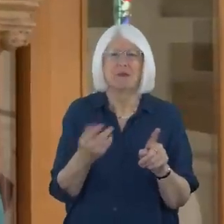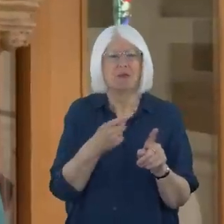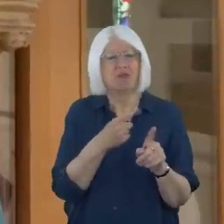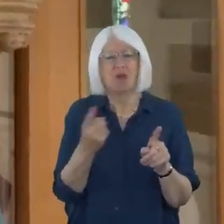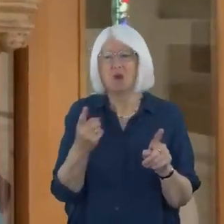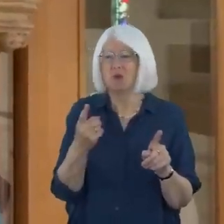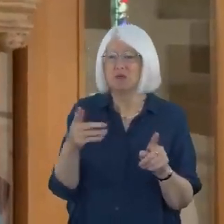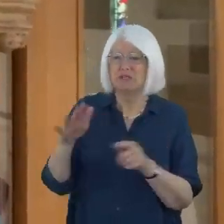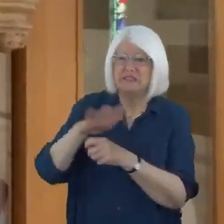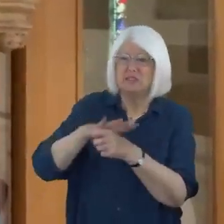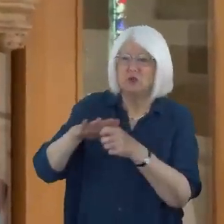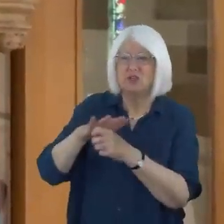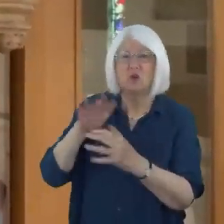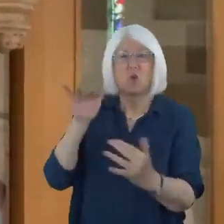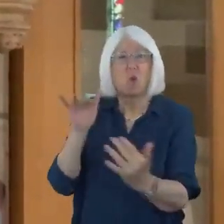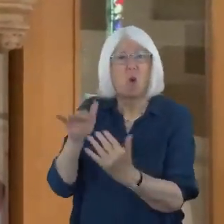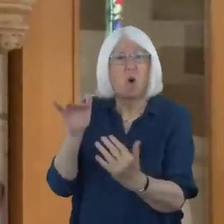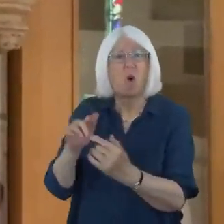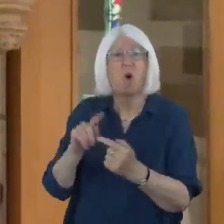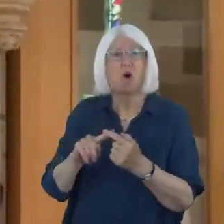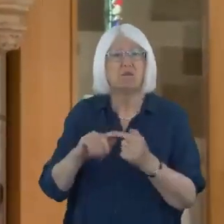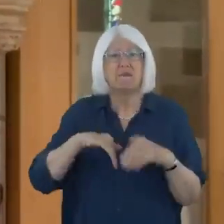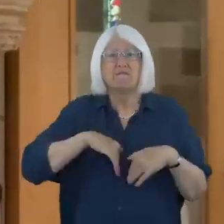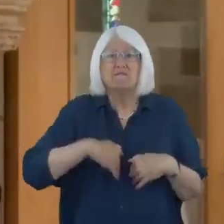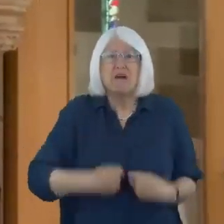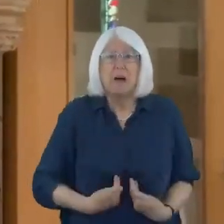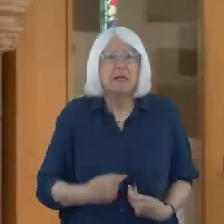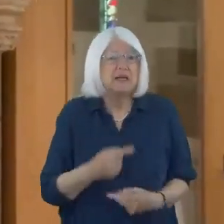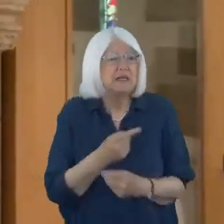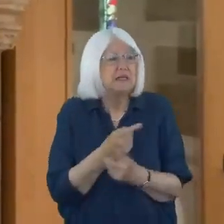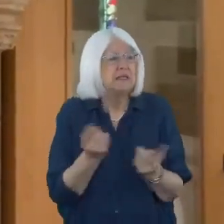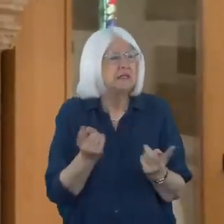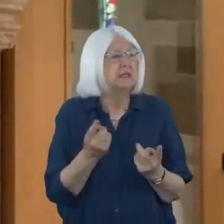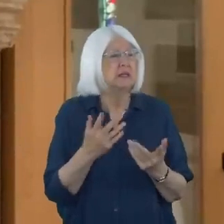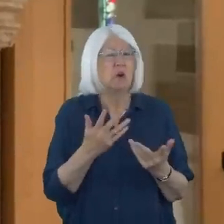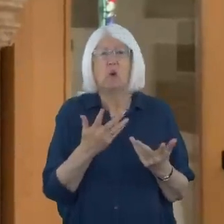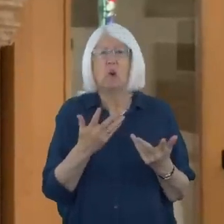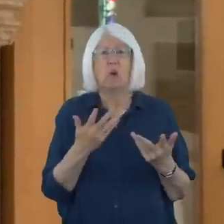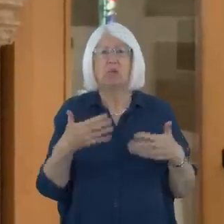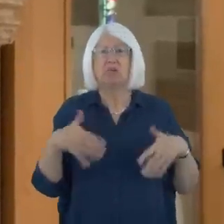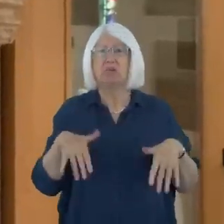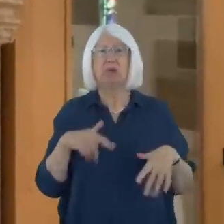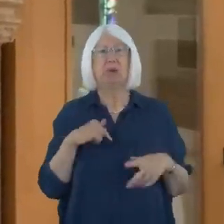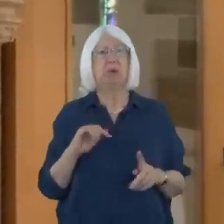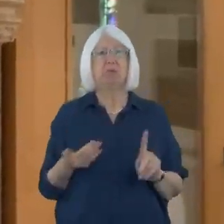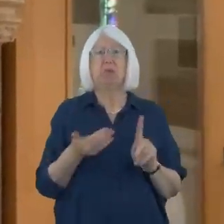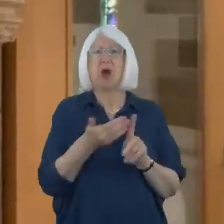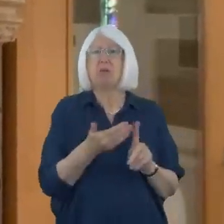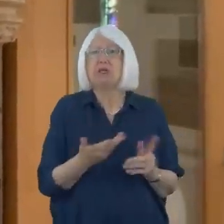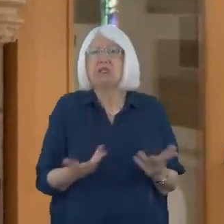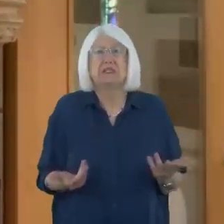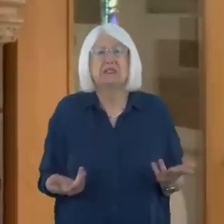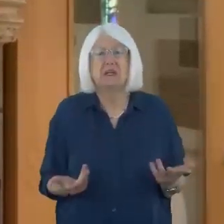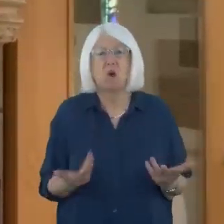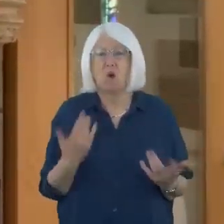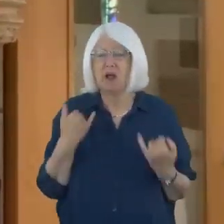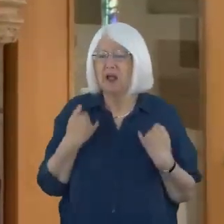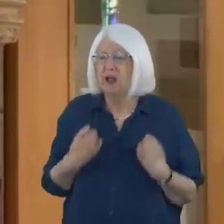war, by famine, by lack of purpose, by